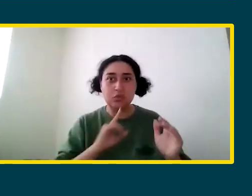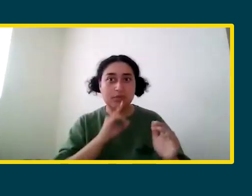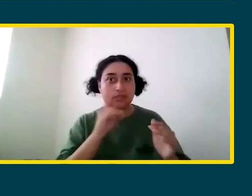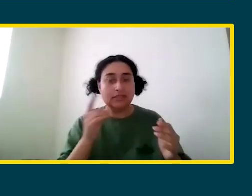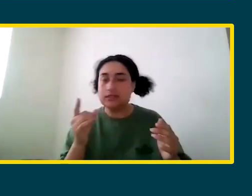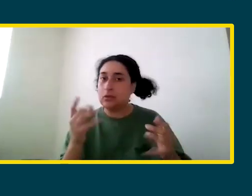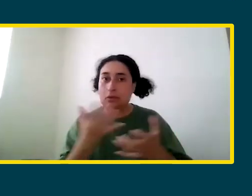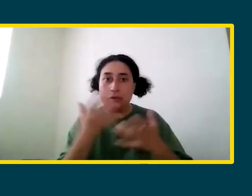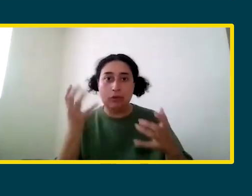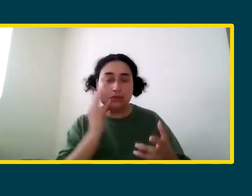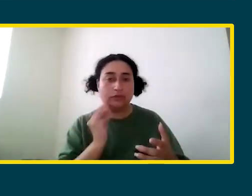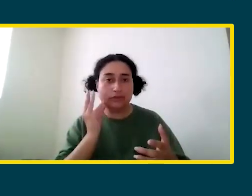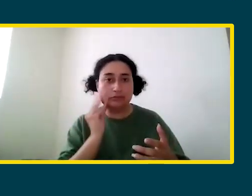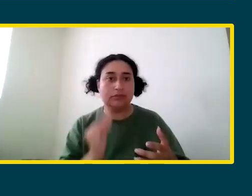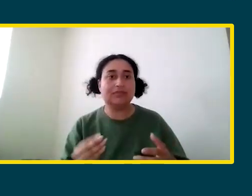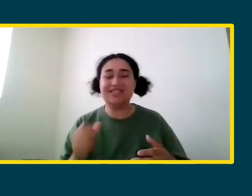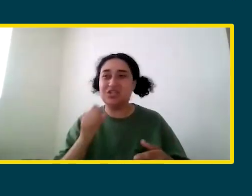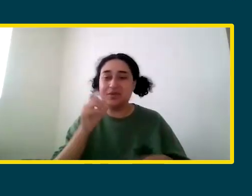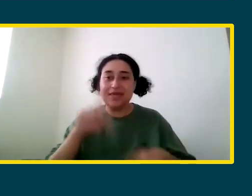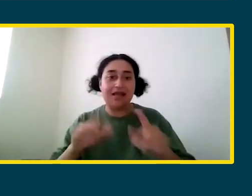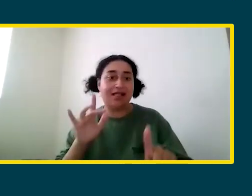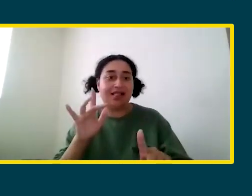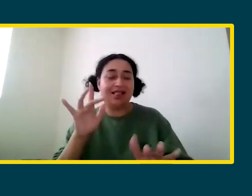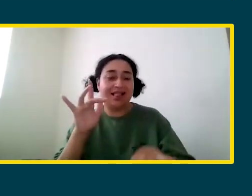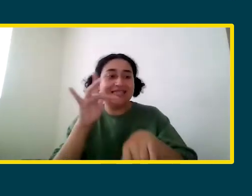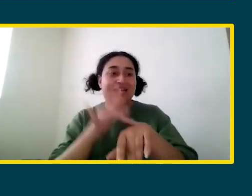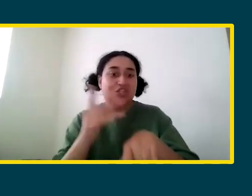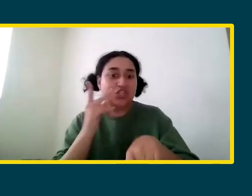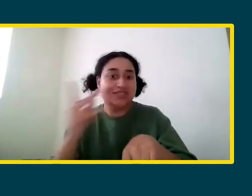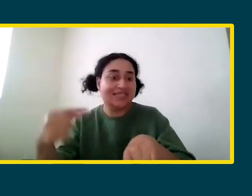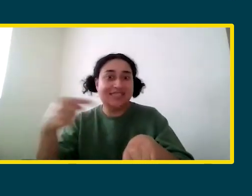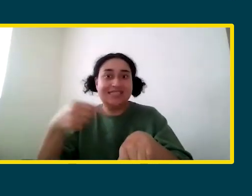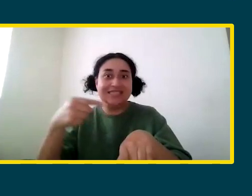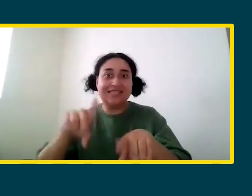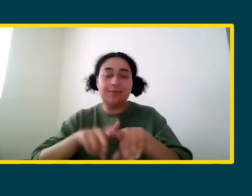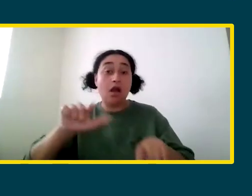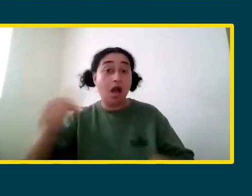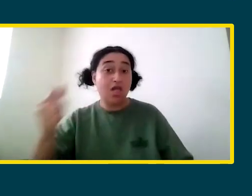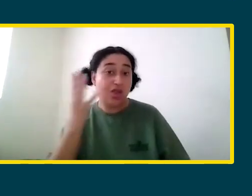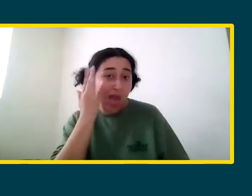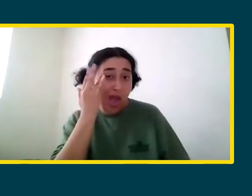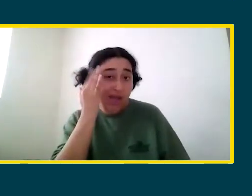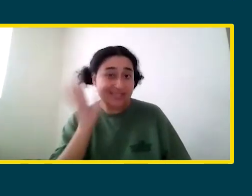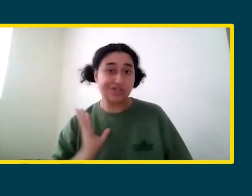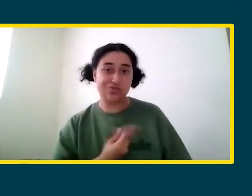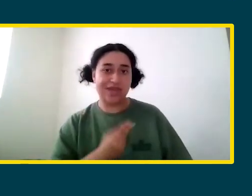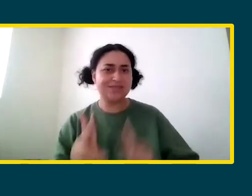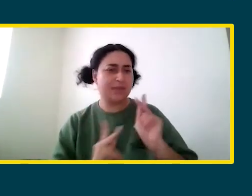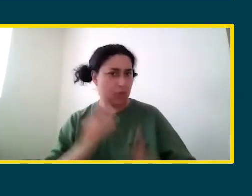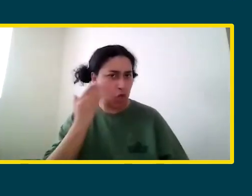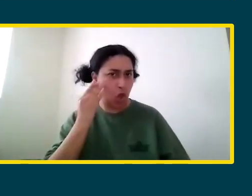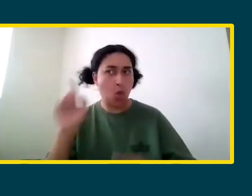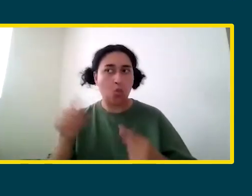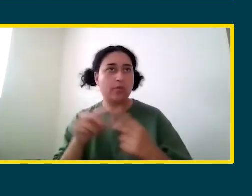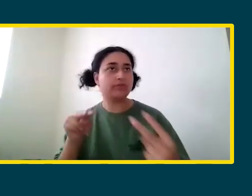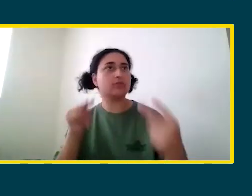and it's something that like you can't necessarily touch or see, but the other autistic trans folks I think can get when we look at each other